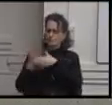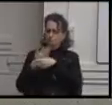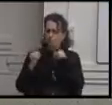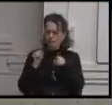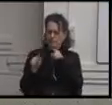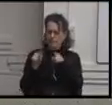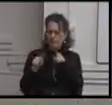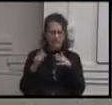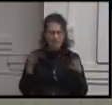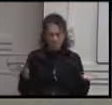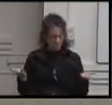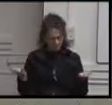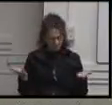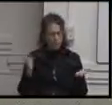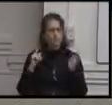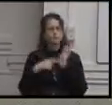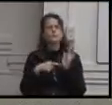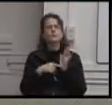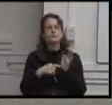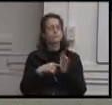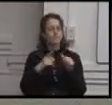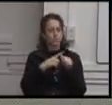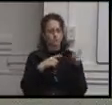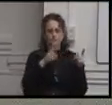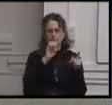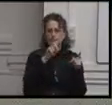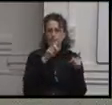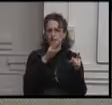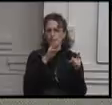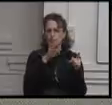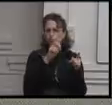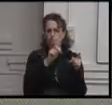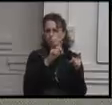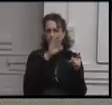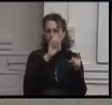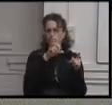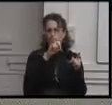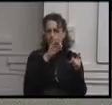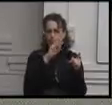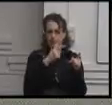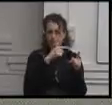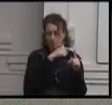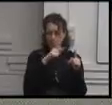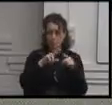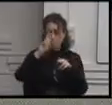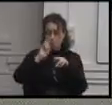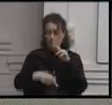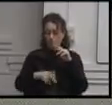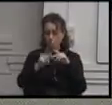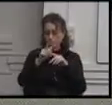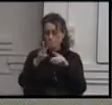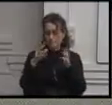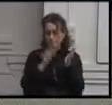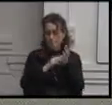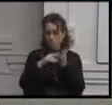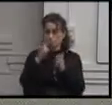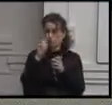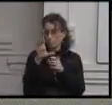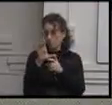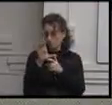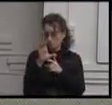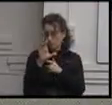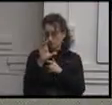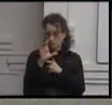does that mean, like, say the first property, Edward Belden, it's gone down 26,200?